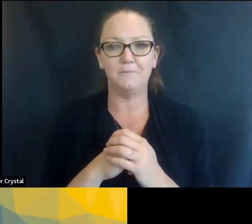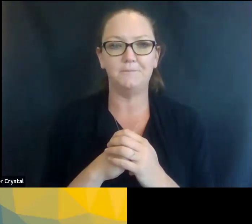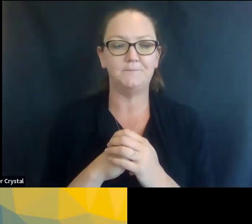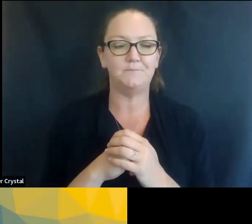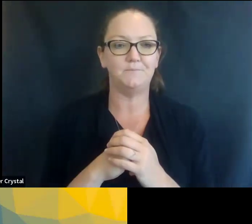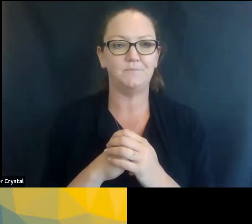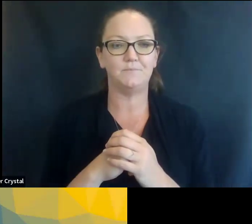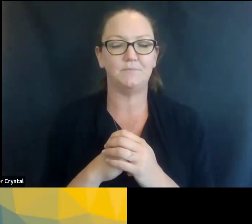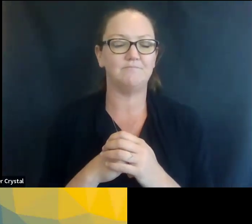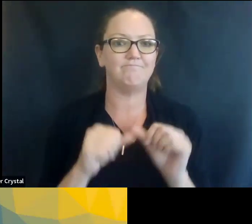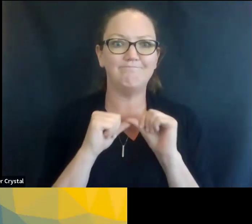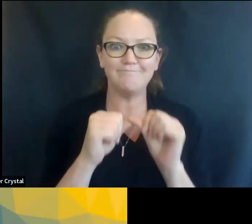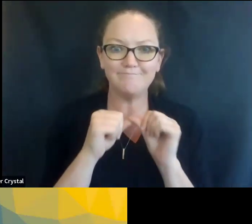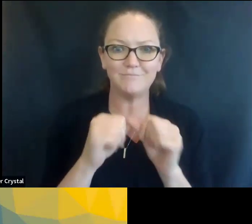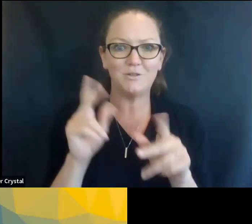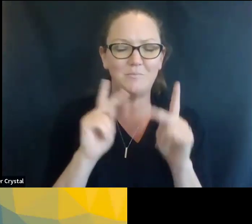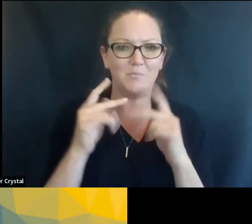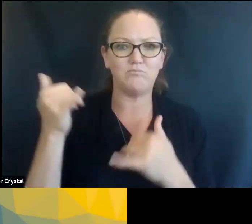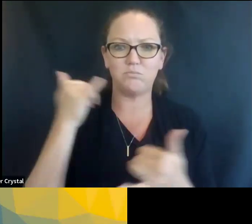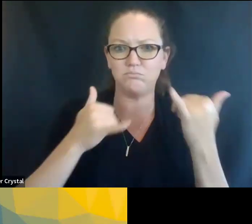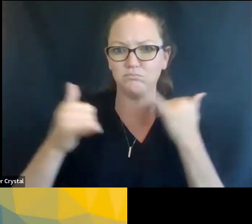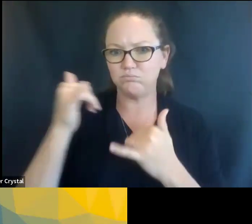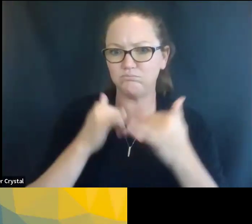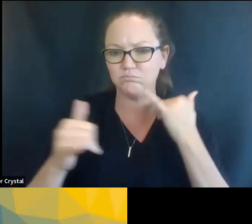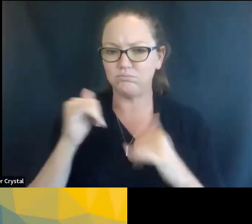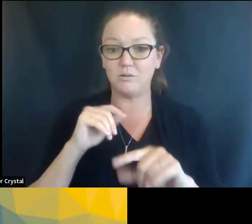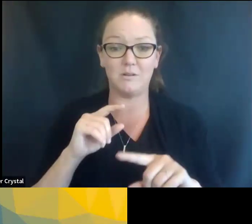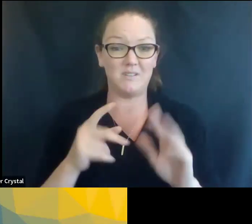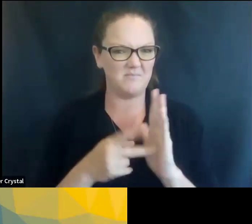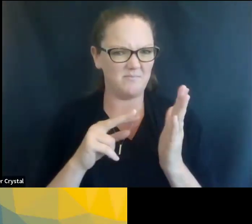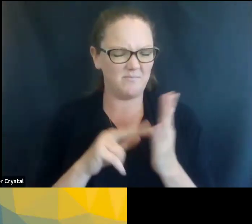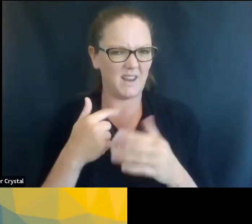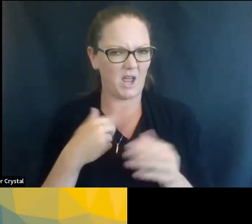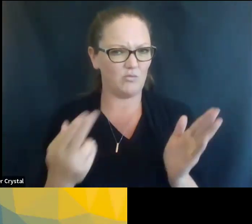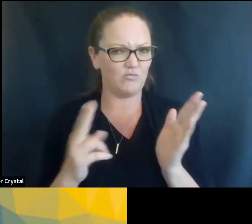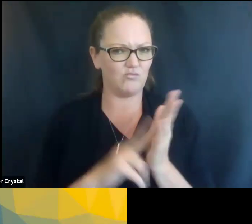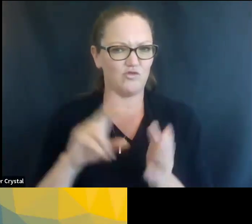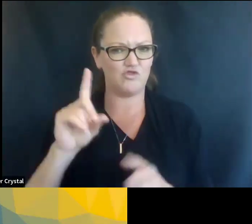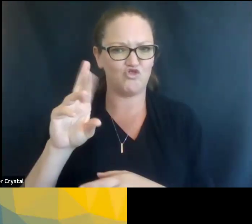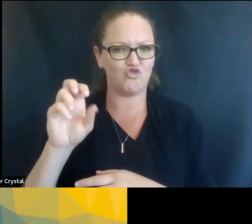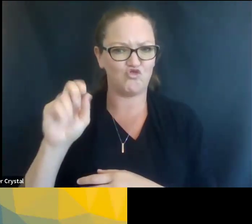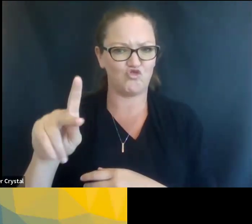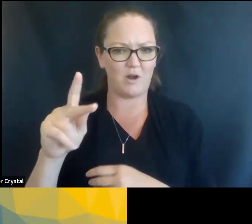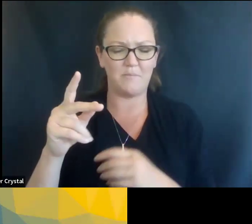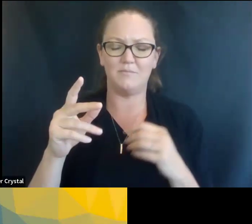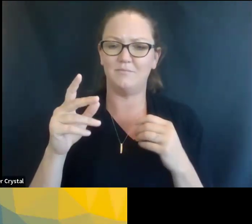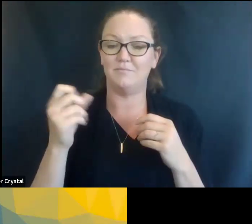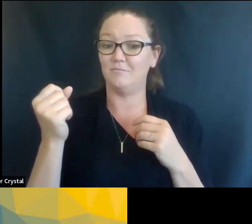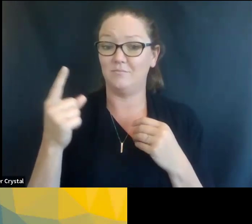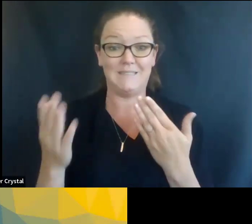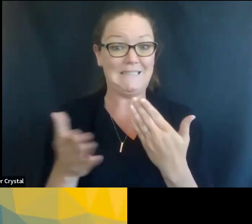weird calls on my phone. If I do Drop, you will, it's easy to do.